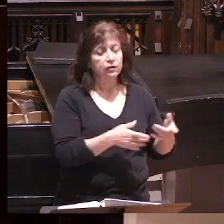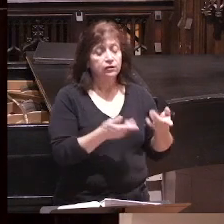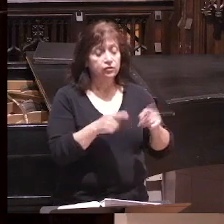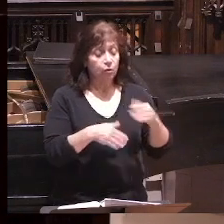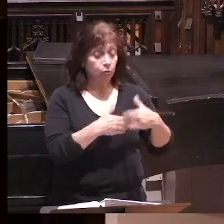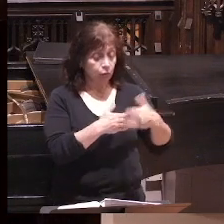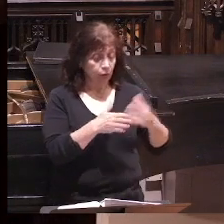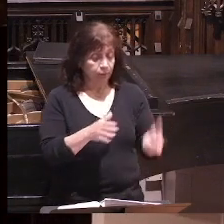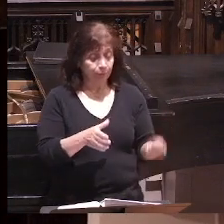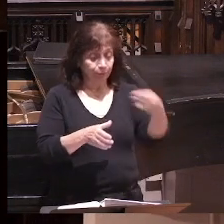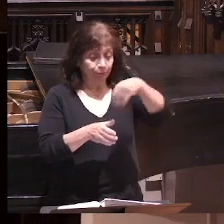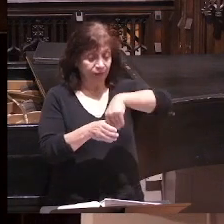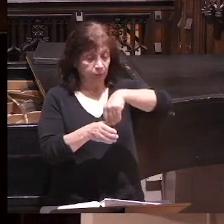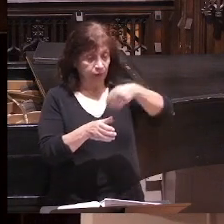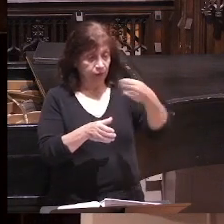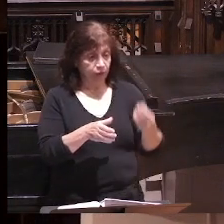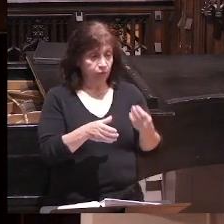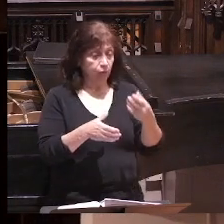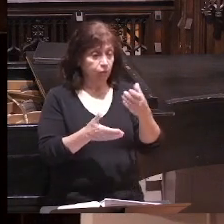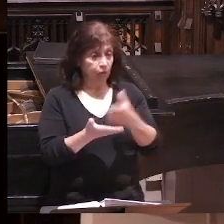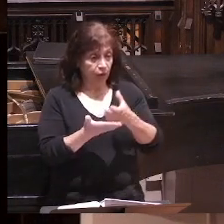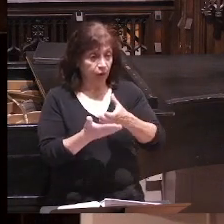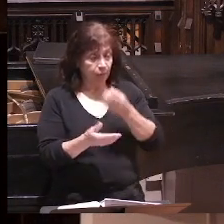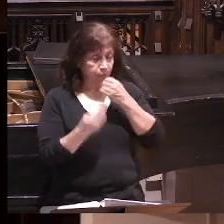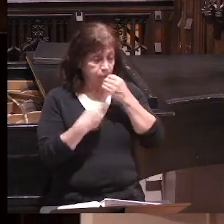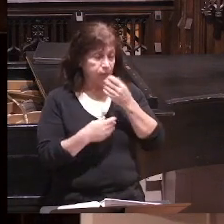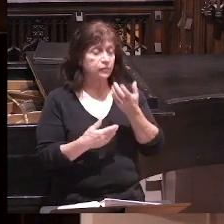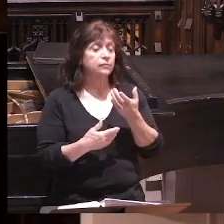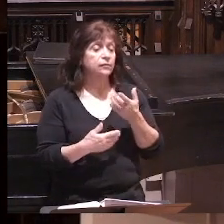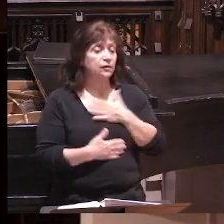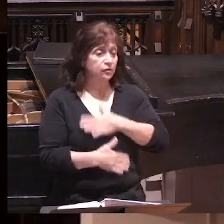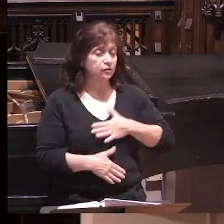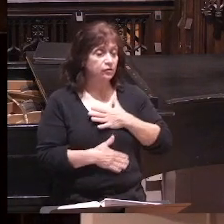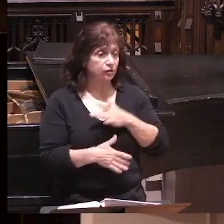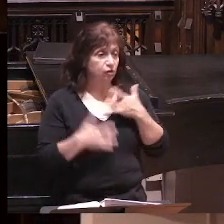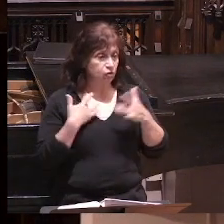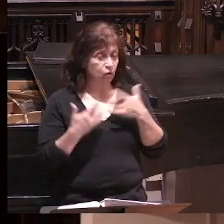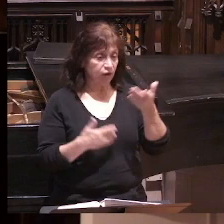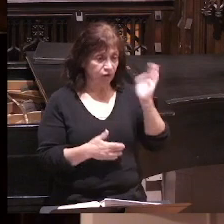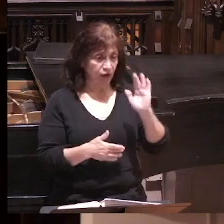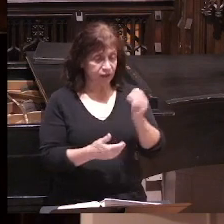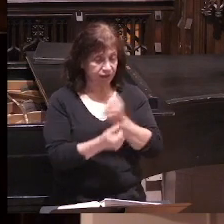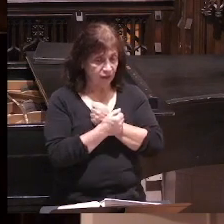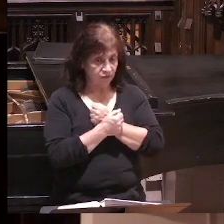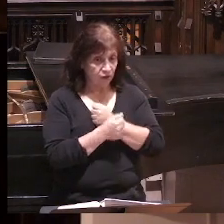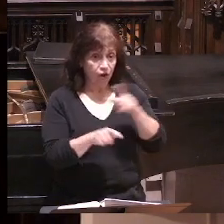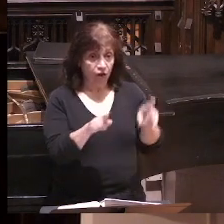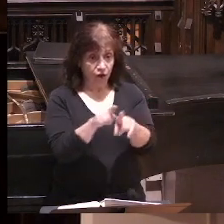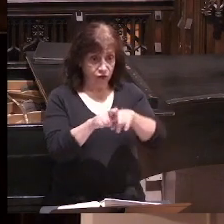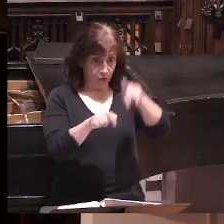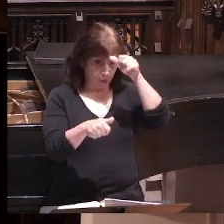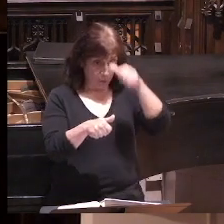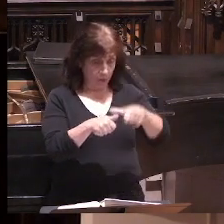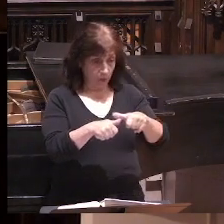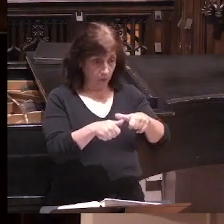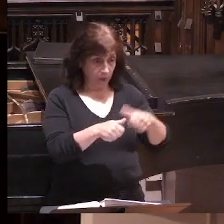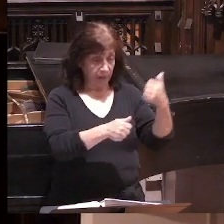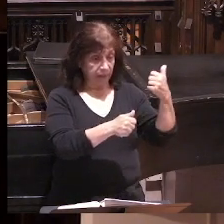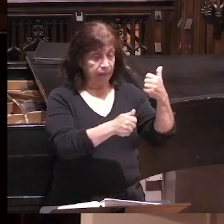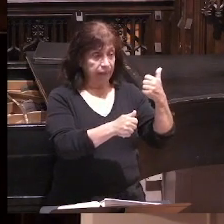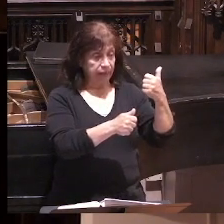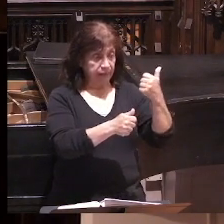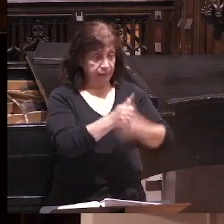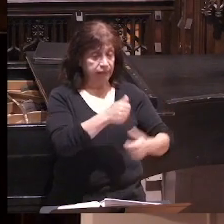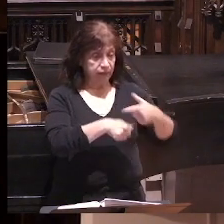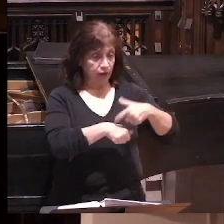and experience the joy of God's love. I also want to remind us that on each Communion